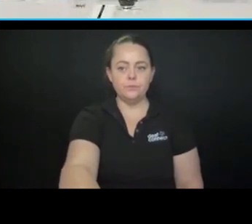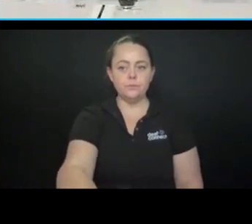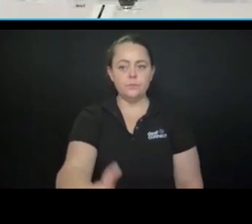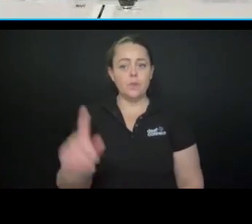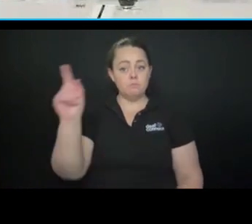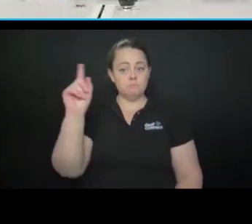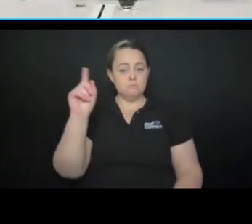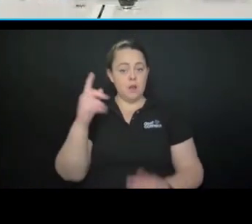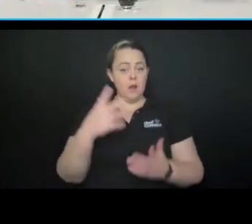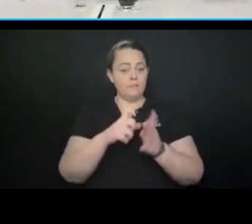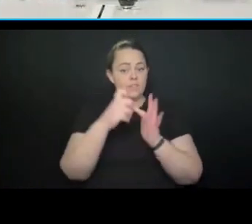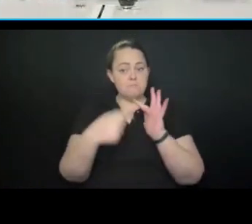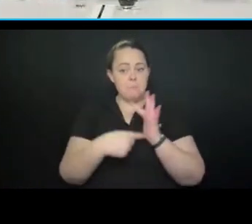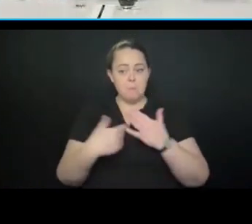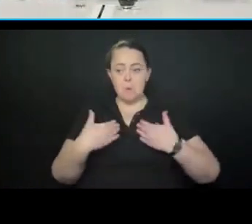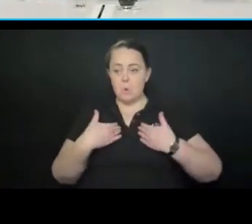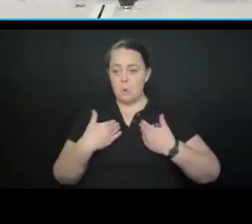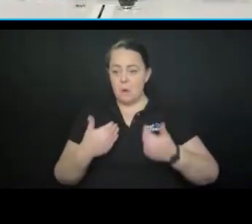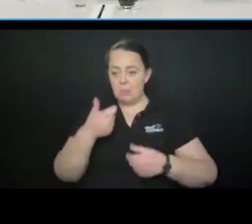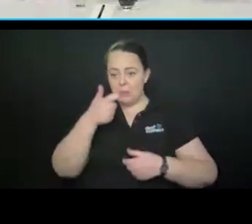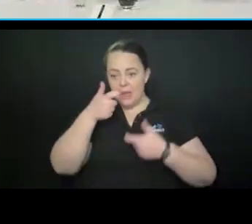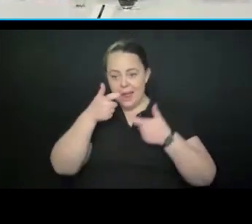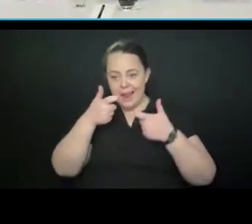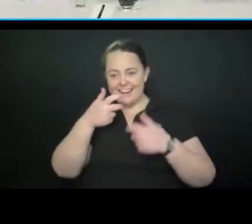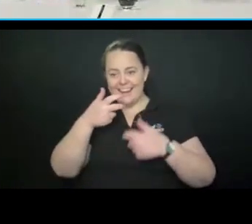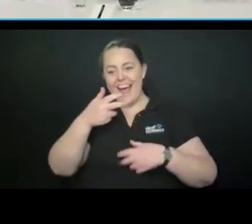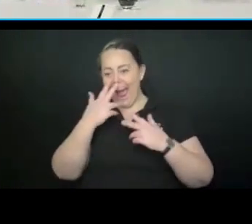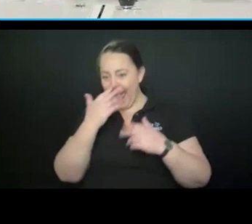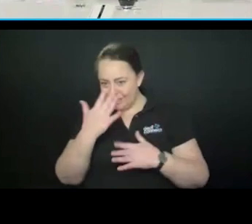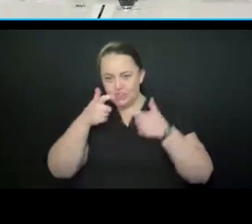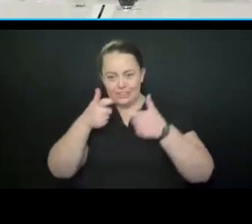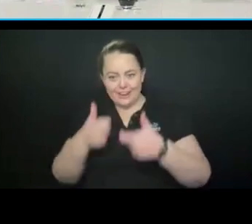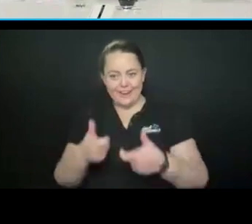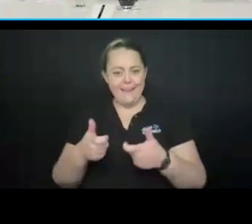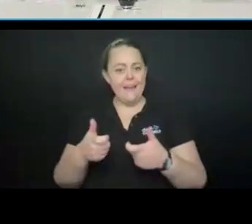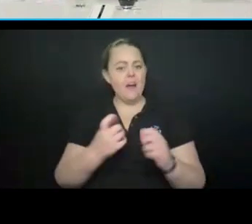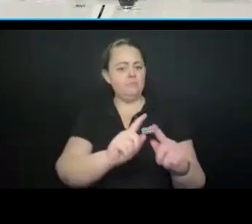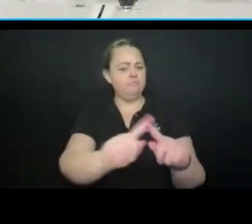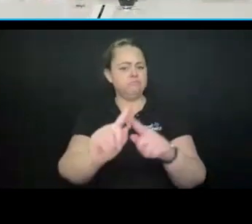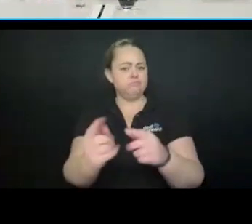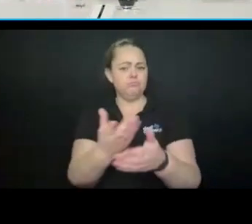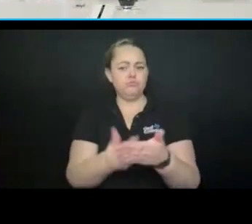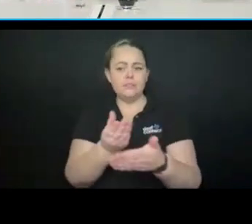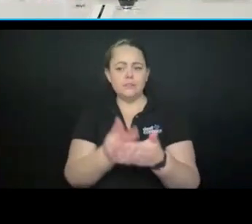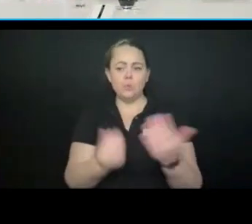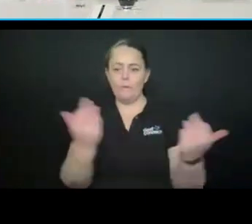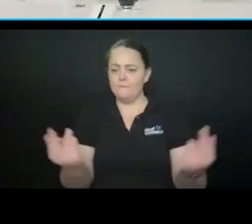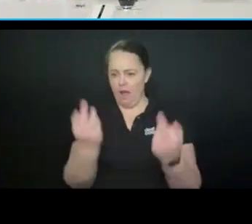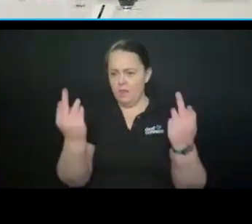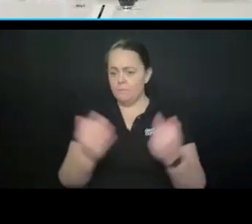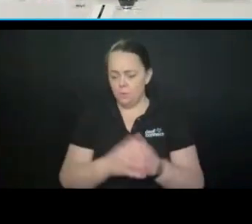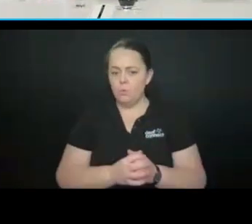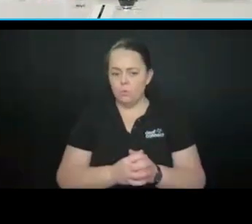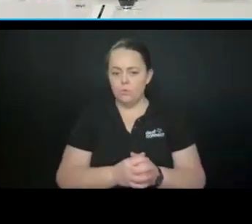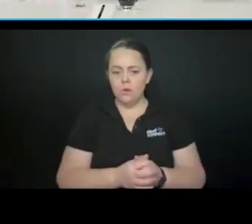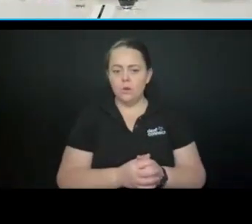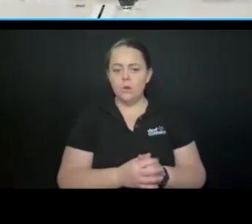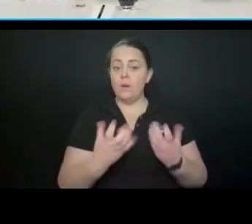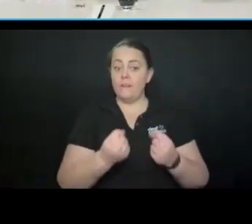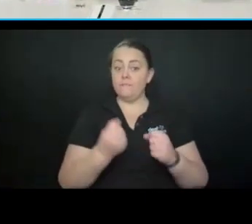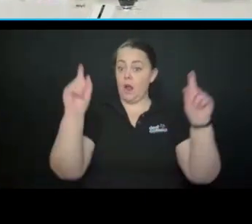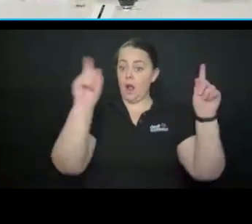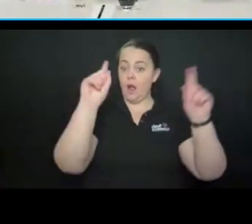a huge number of resources available, both for the current QI program and current quality indicators and all the expanding